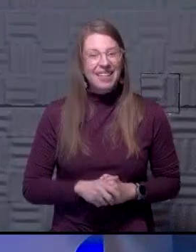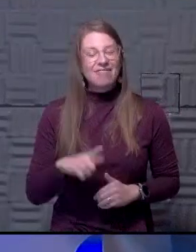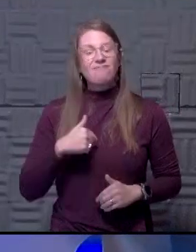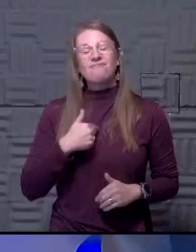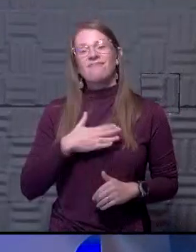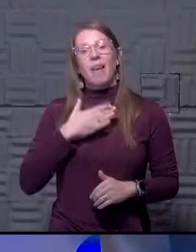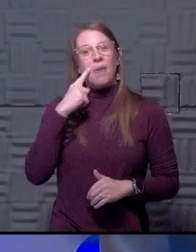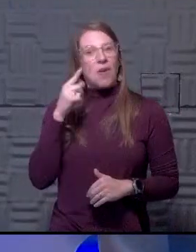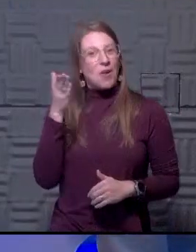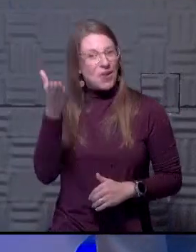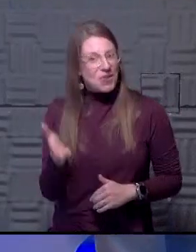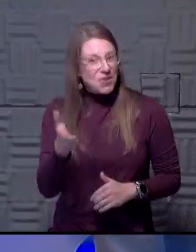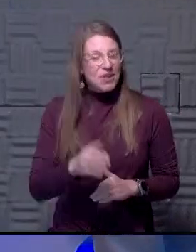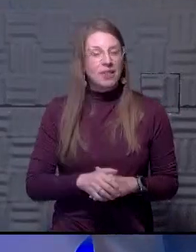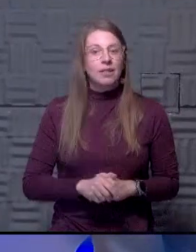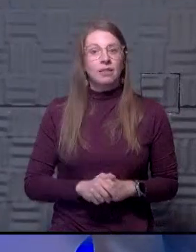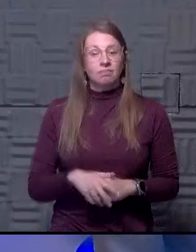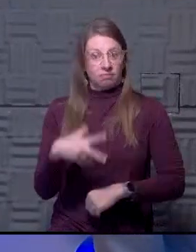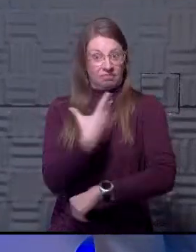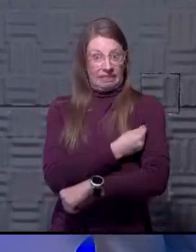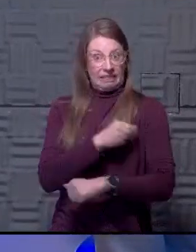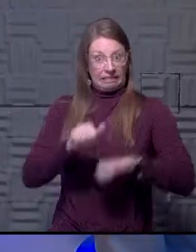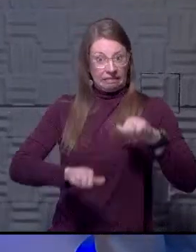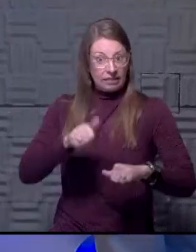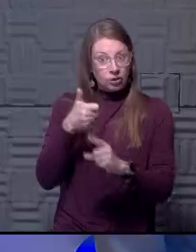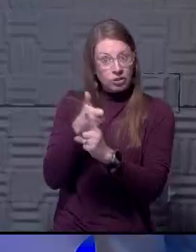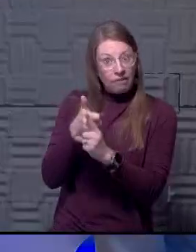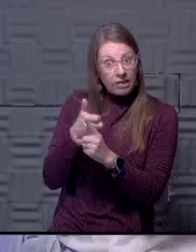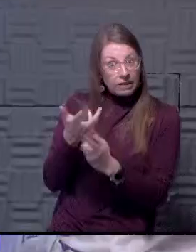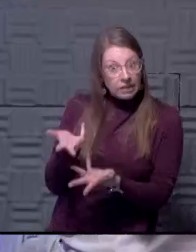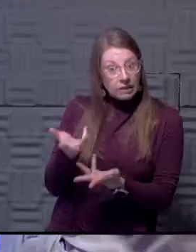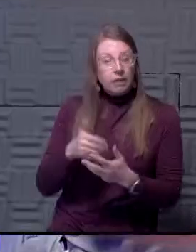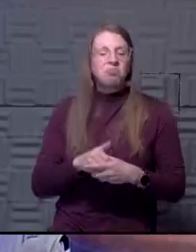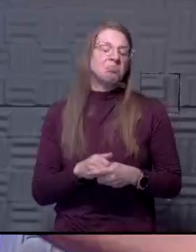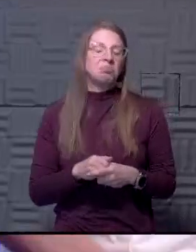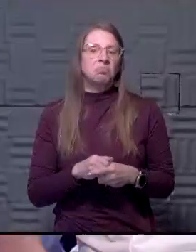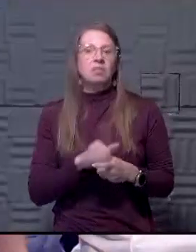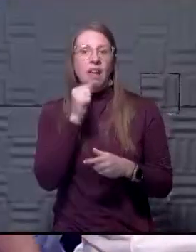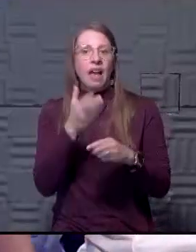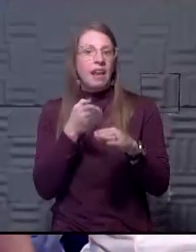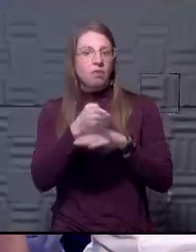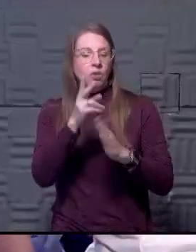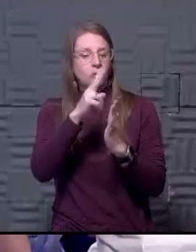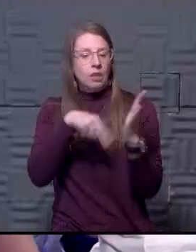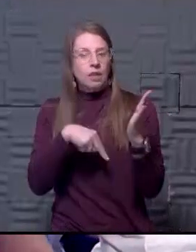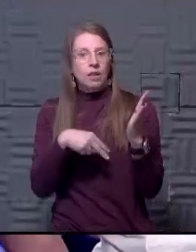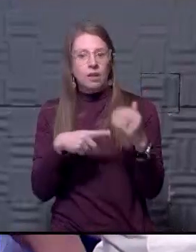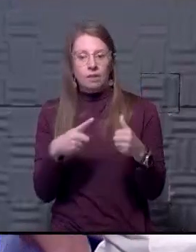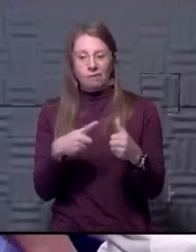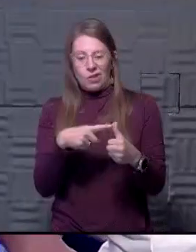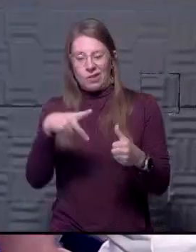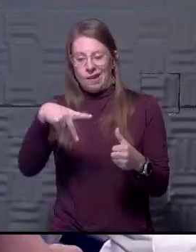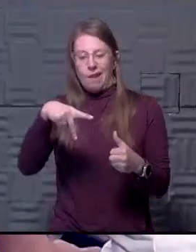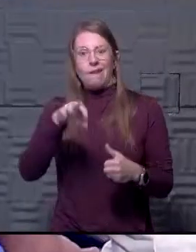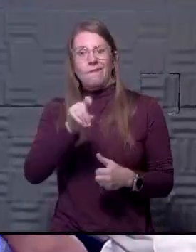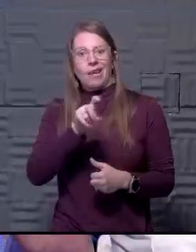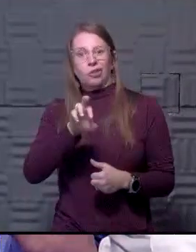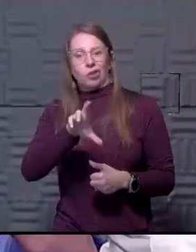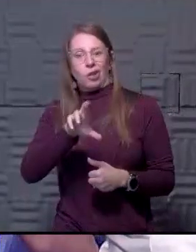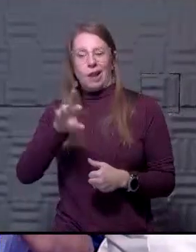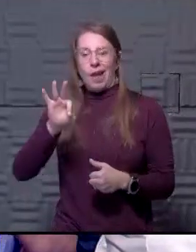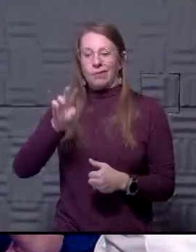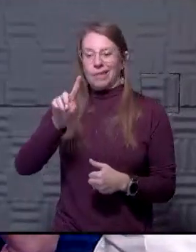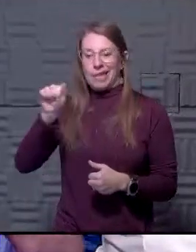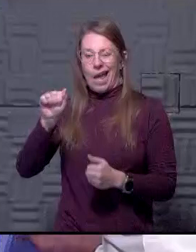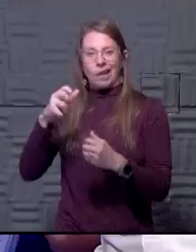was happy for her. Have you been vaccine hesitant at all? Not after reading the initial Pfizer